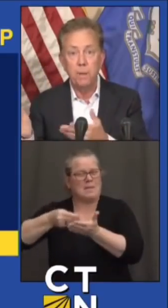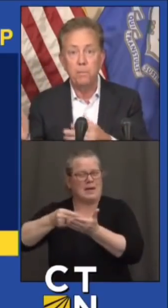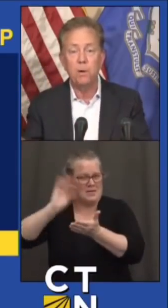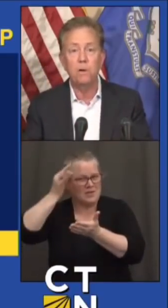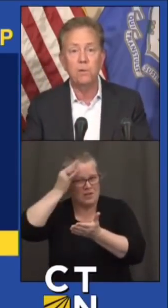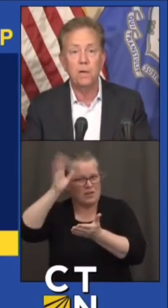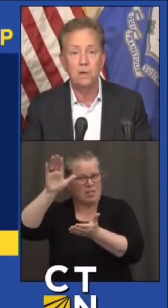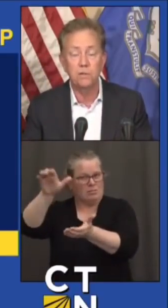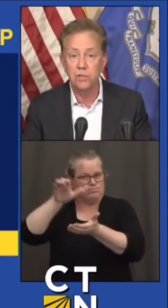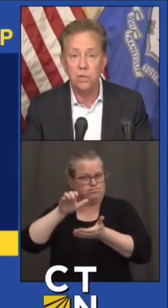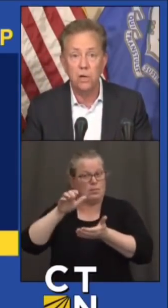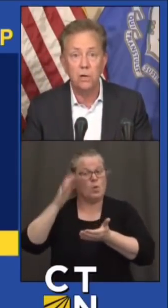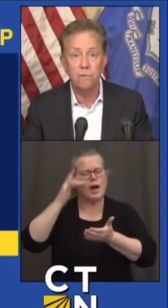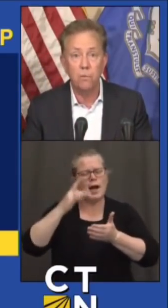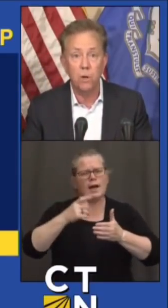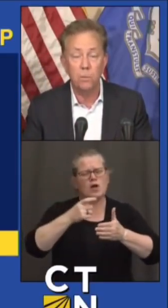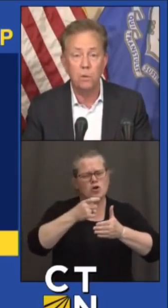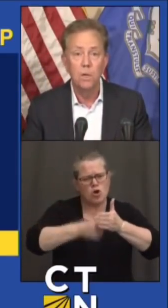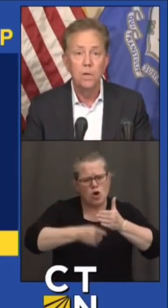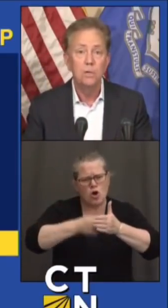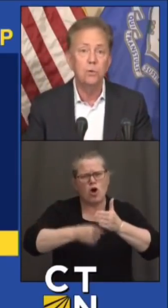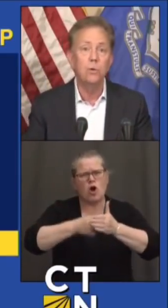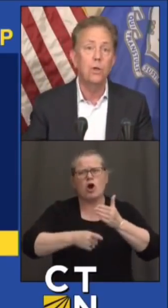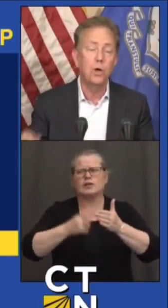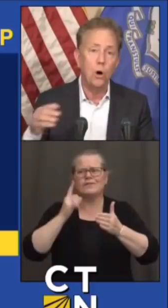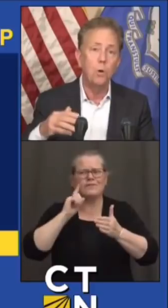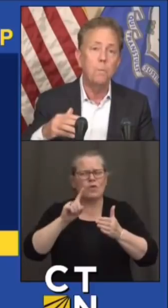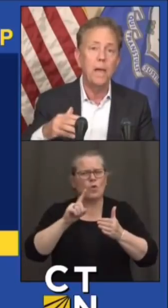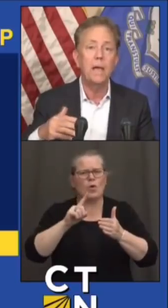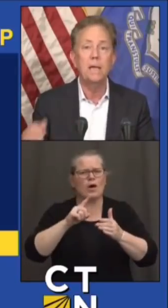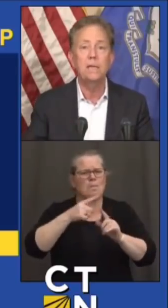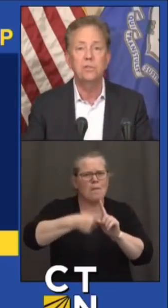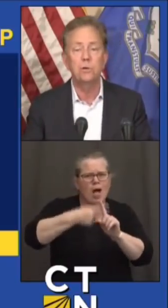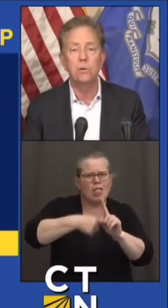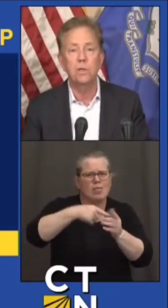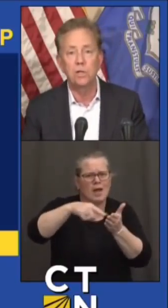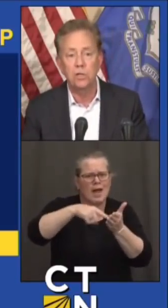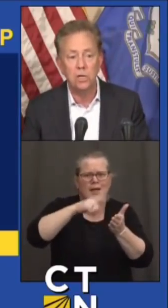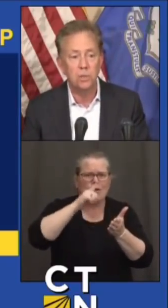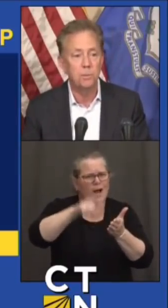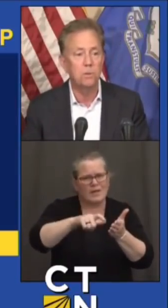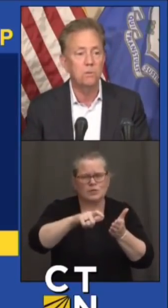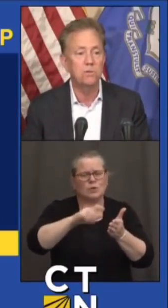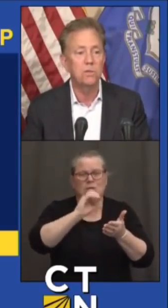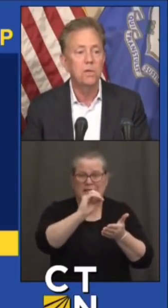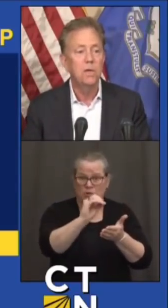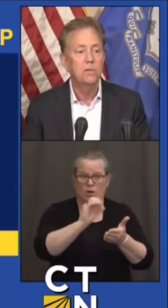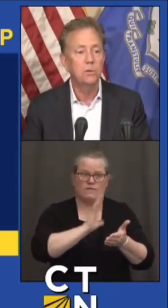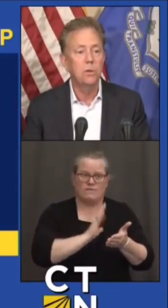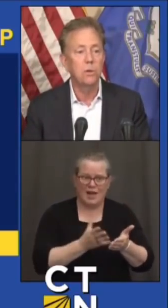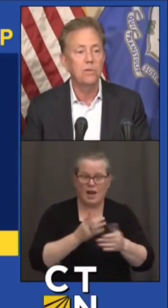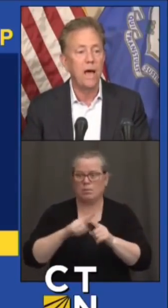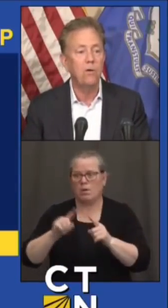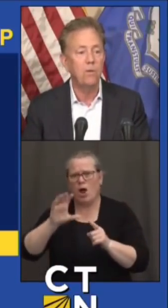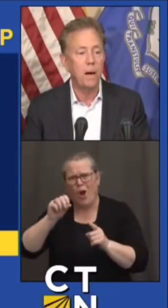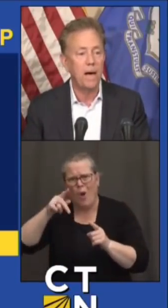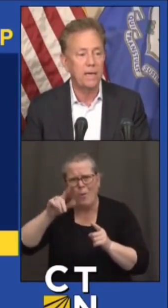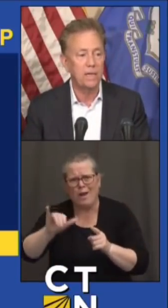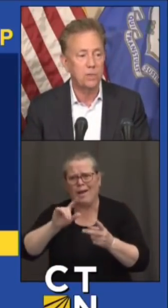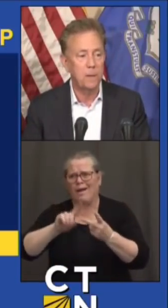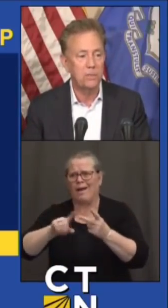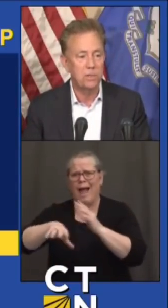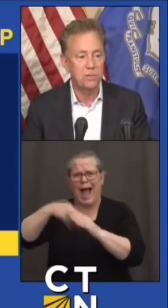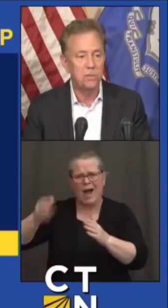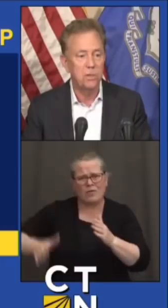many people, health care is still unaffordable due to the co-pays, due to the deductibles, due to those